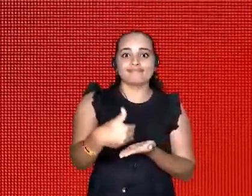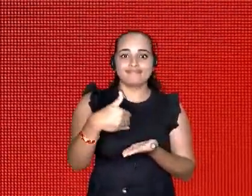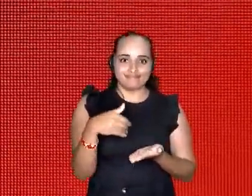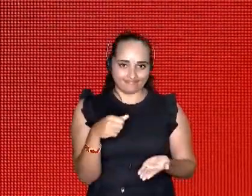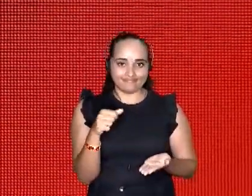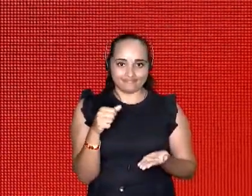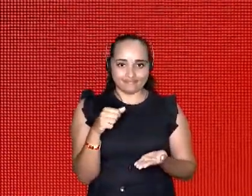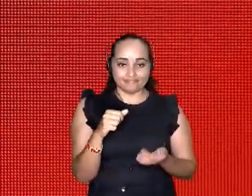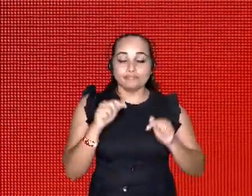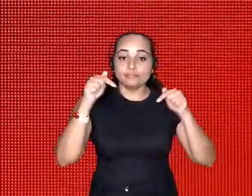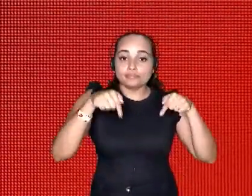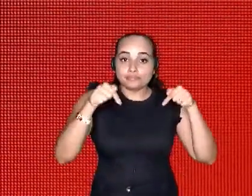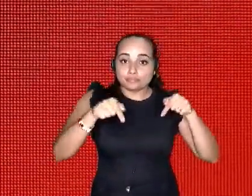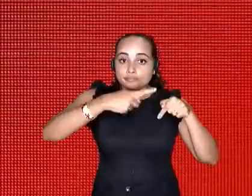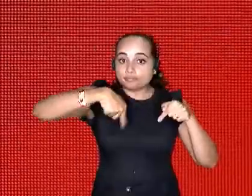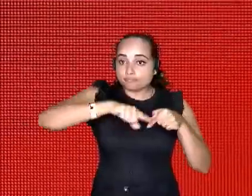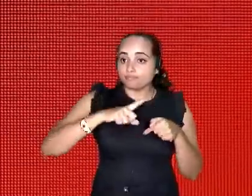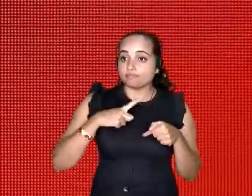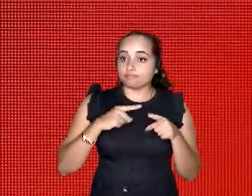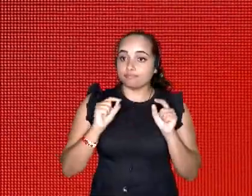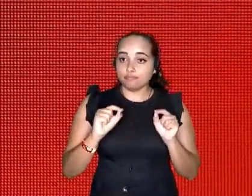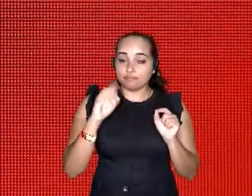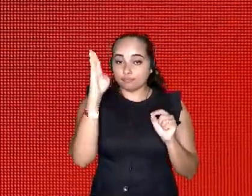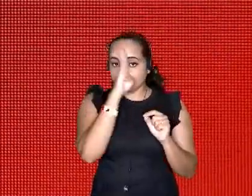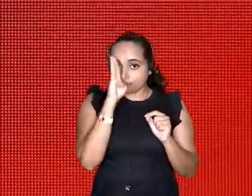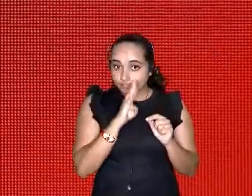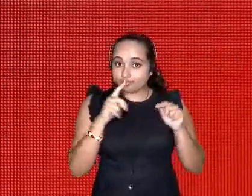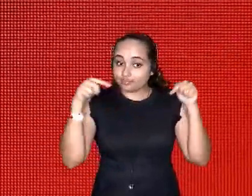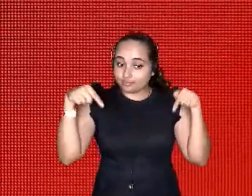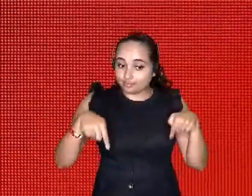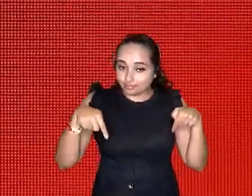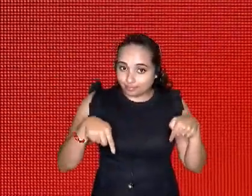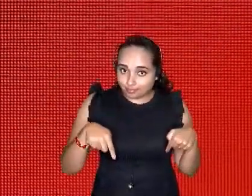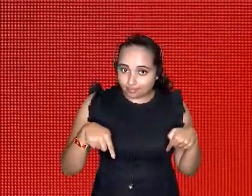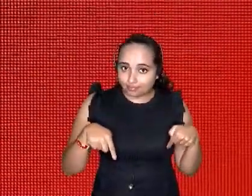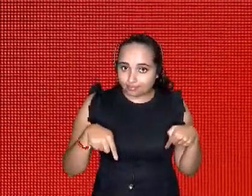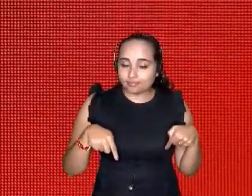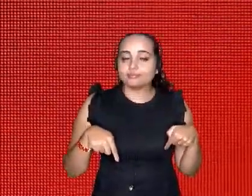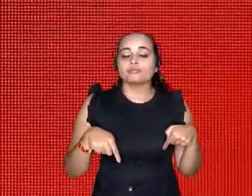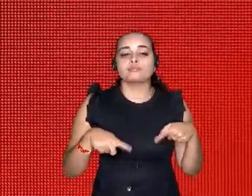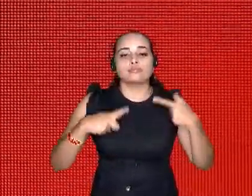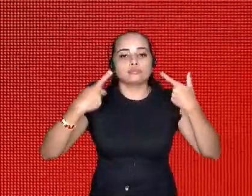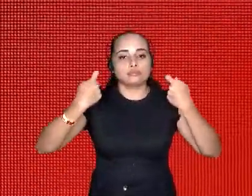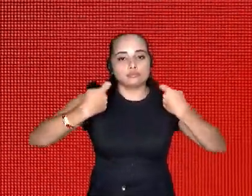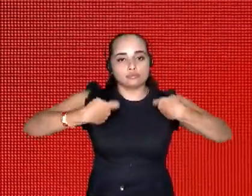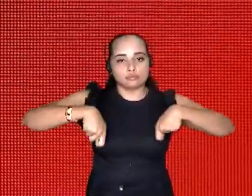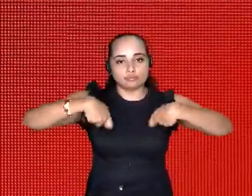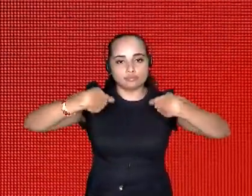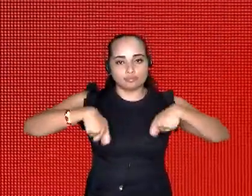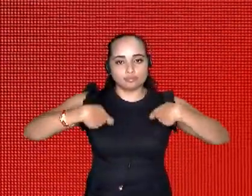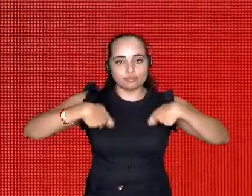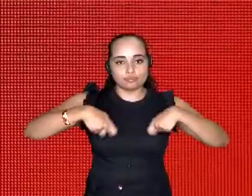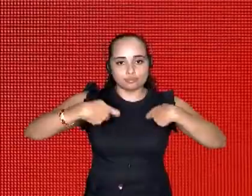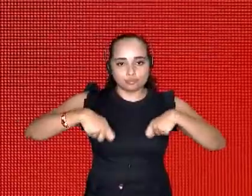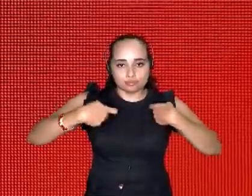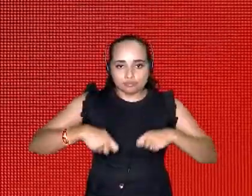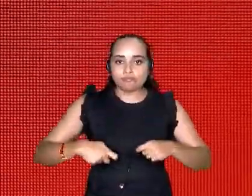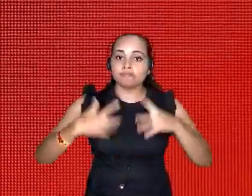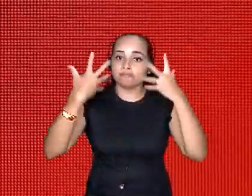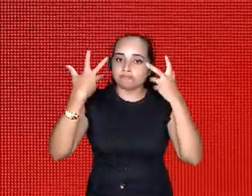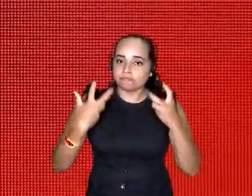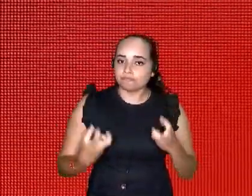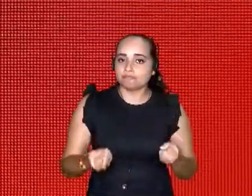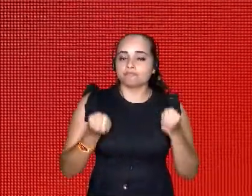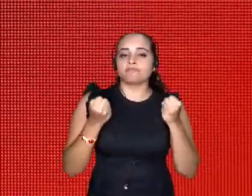what we have is that Brazil, if it is confirmed, will adhere to this arm's length standard completely. There was